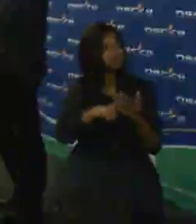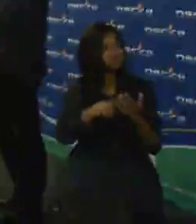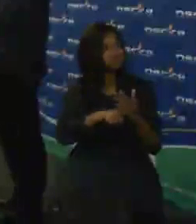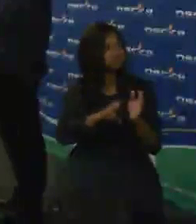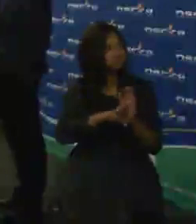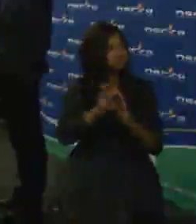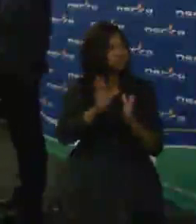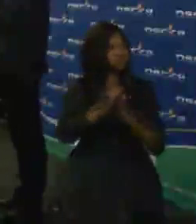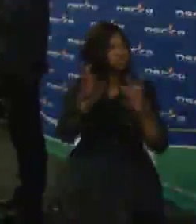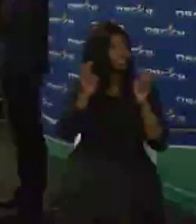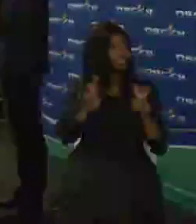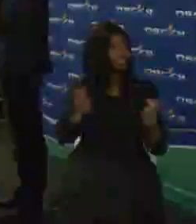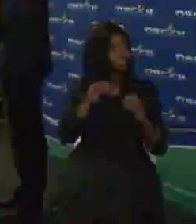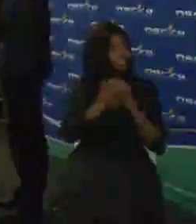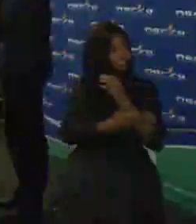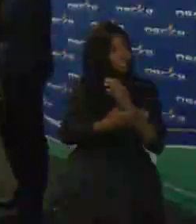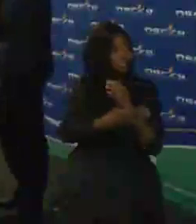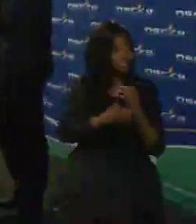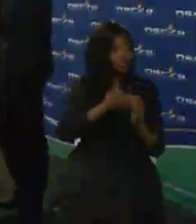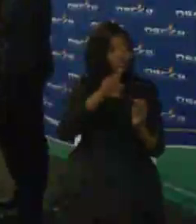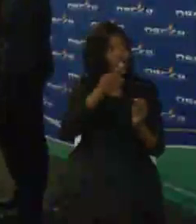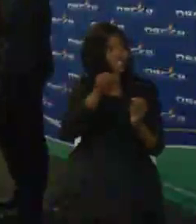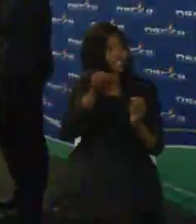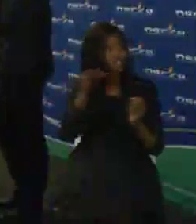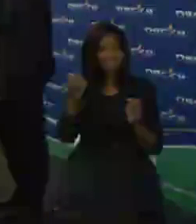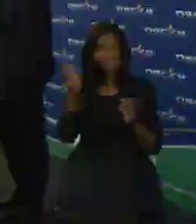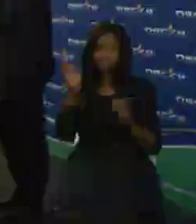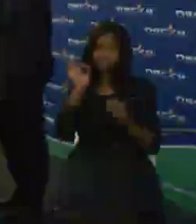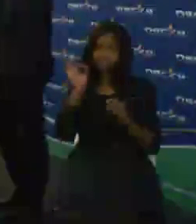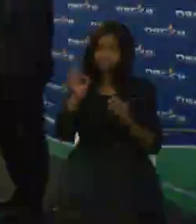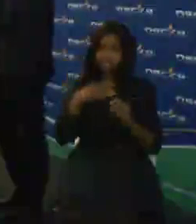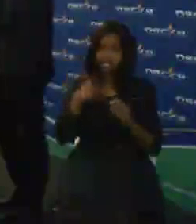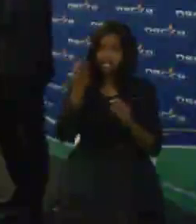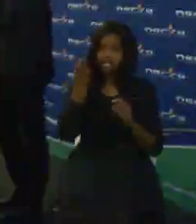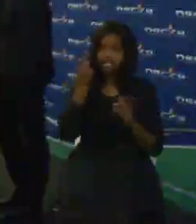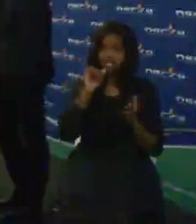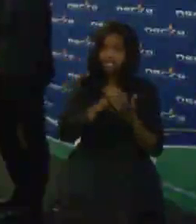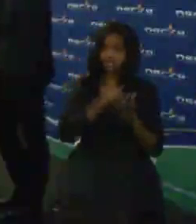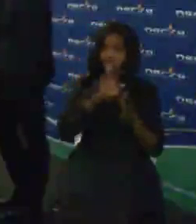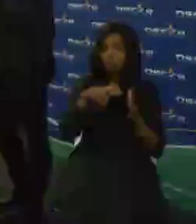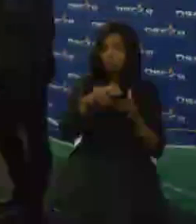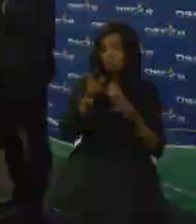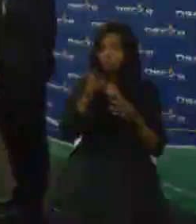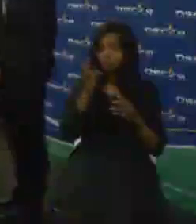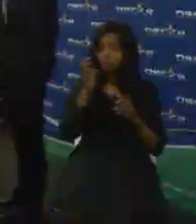electricity is a shade under 300%. Now I understand that we are only talking about